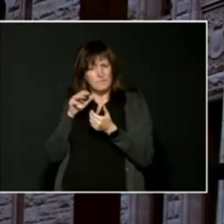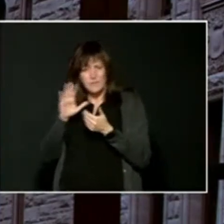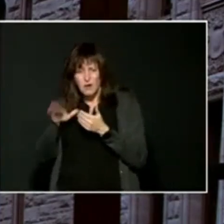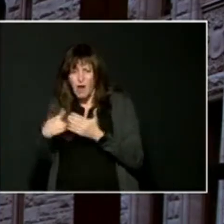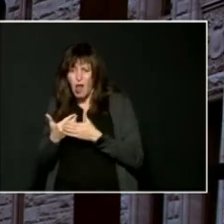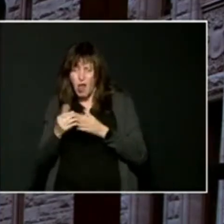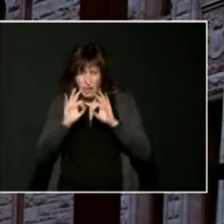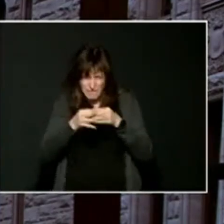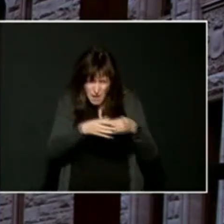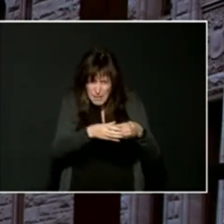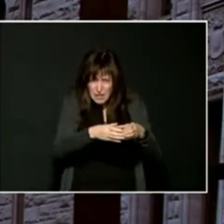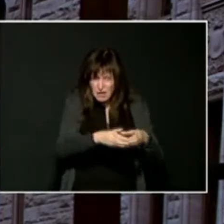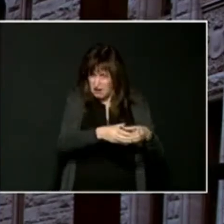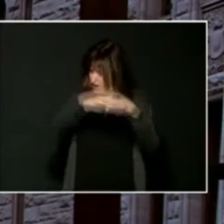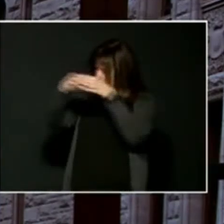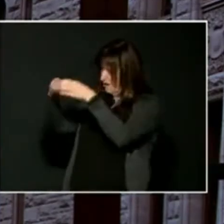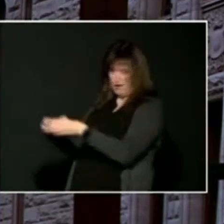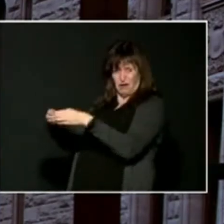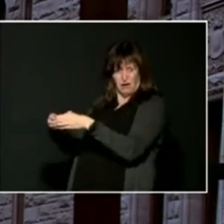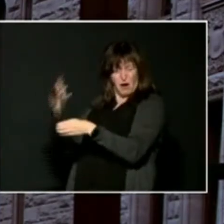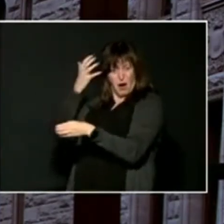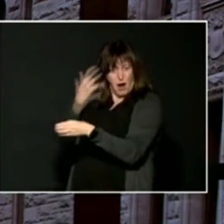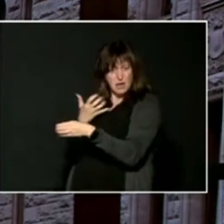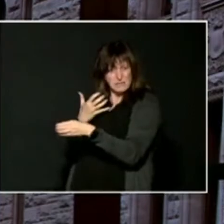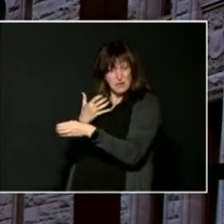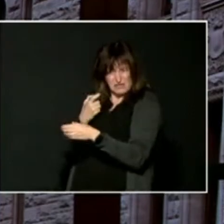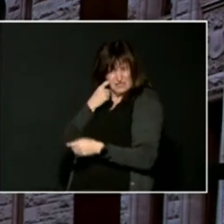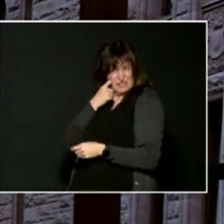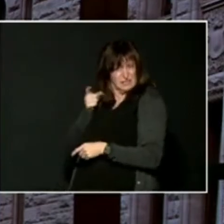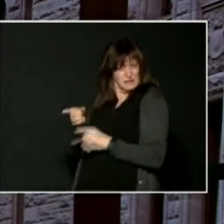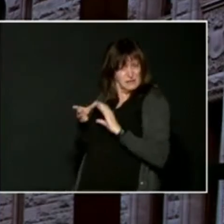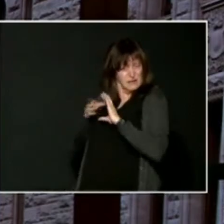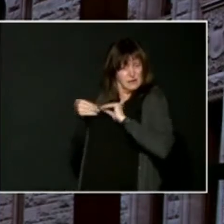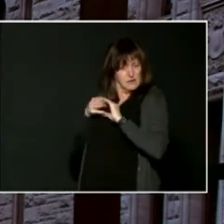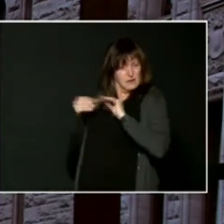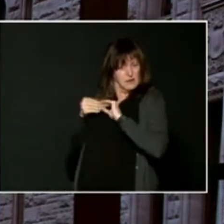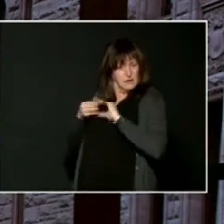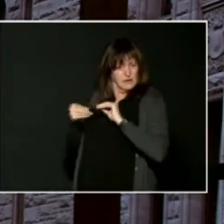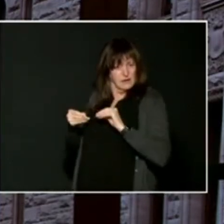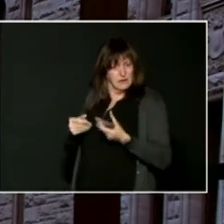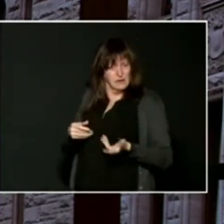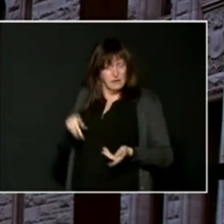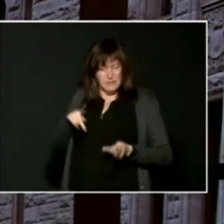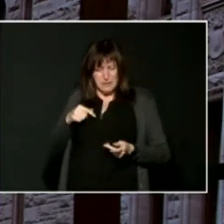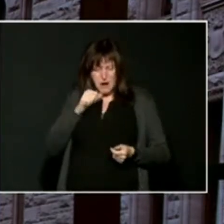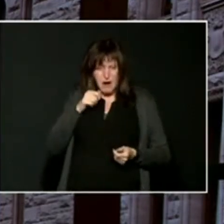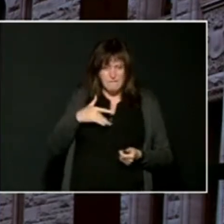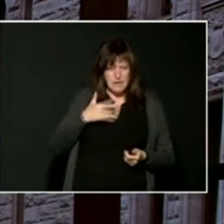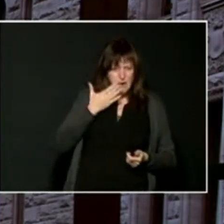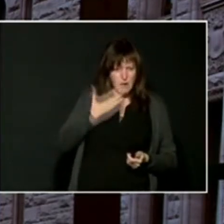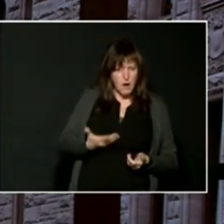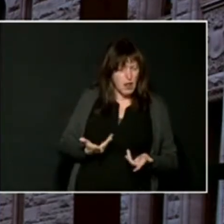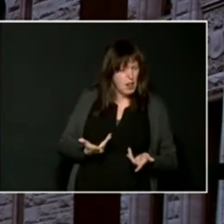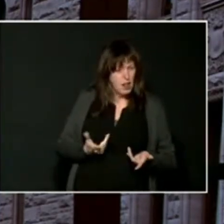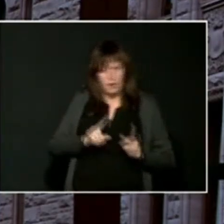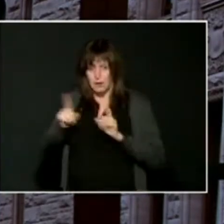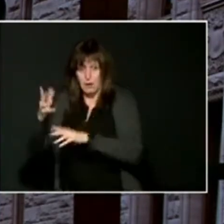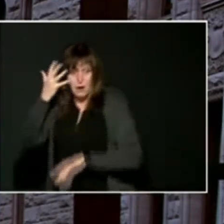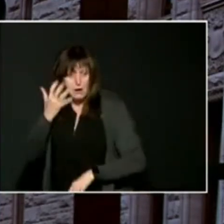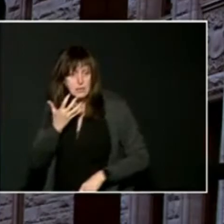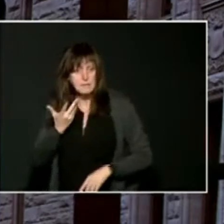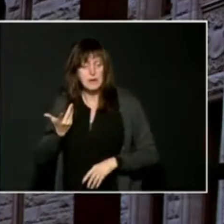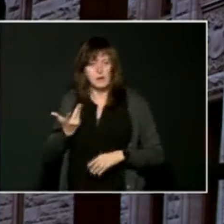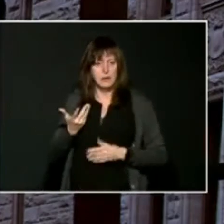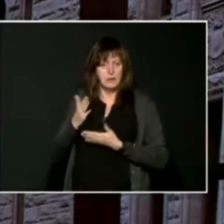by it. Not impacted with saying they felt unwell, that they have to go to the emergency department, and unfortunately some, as we find more and more with the